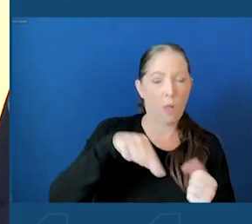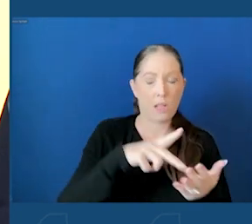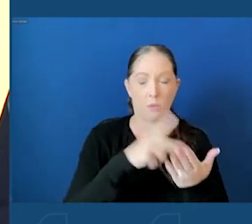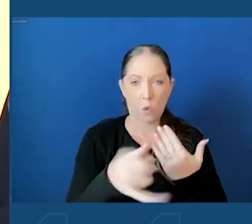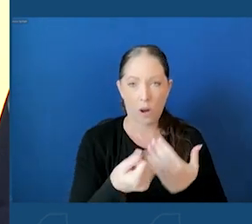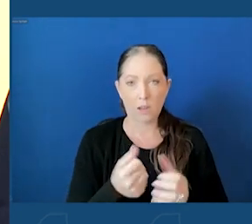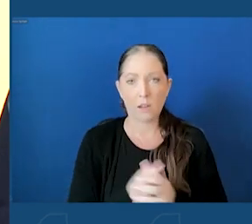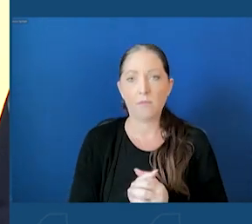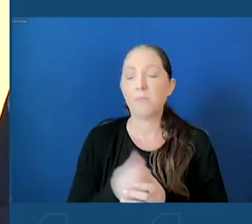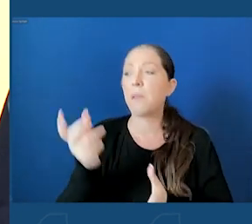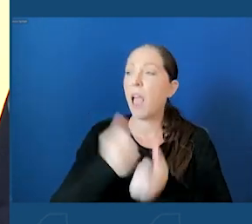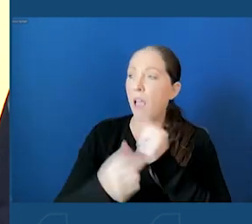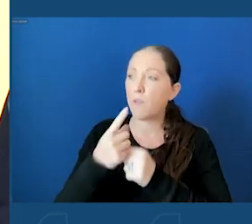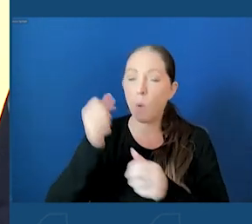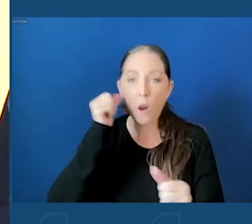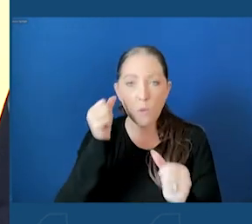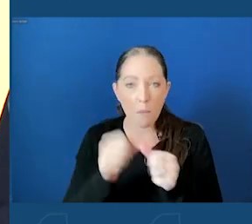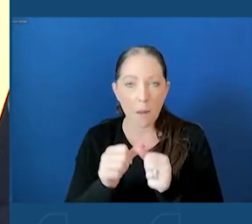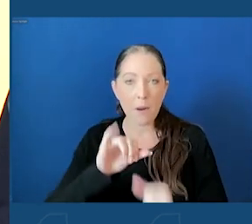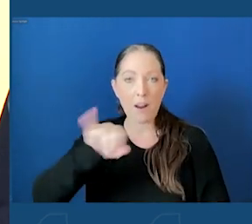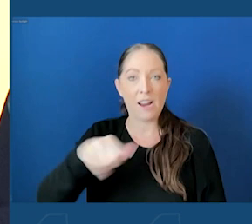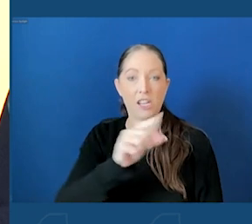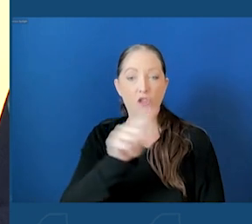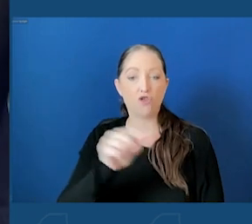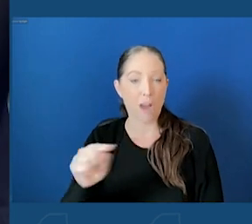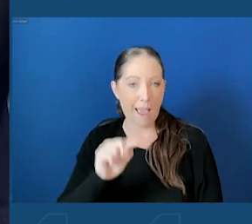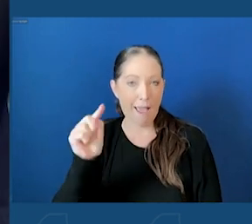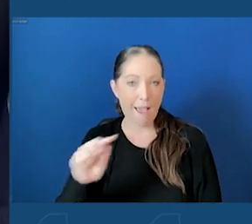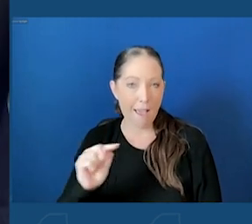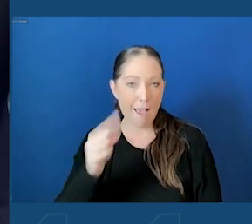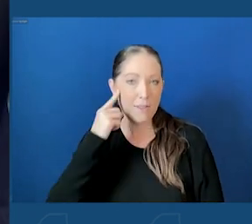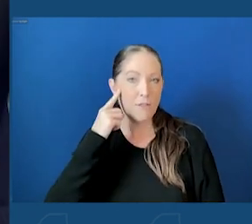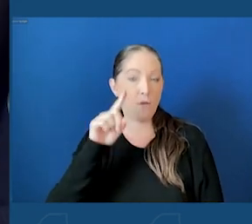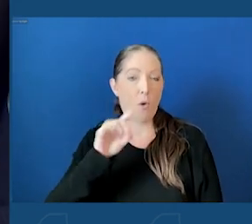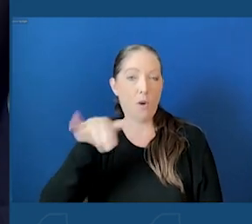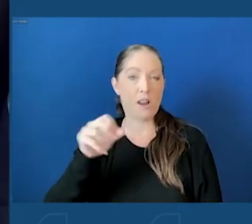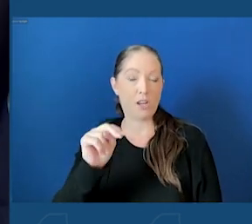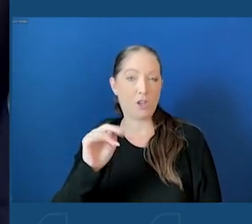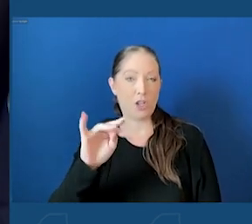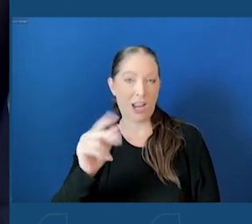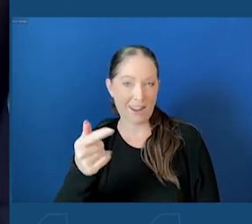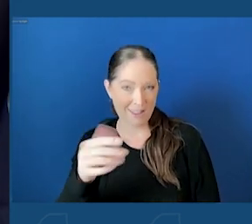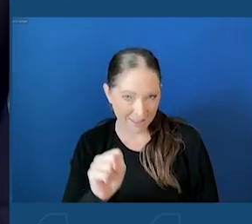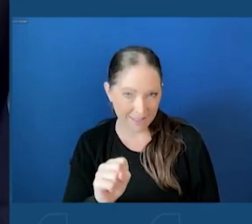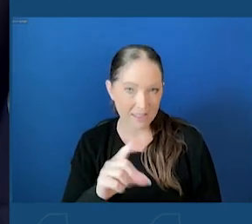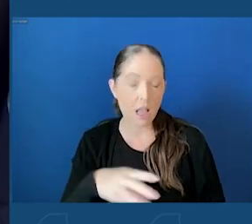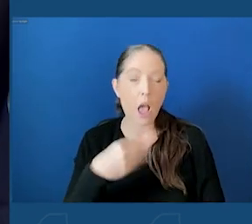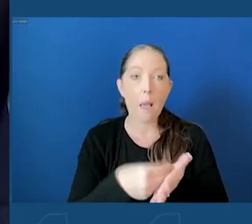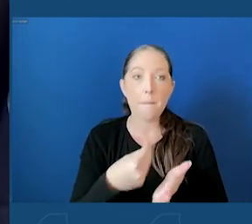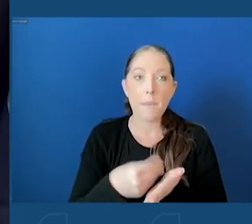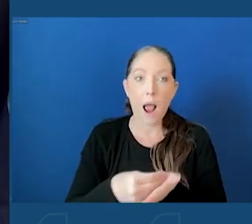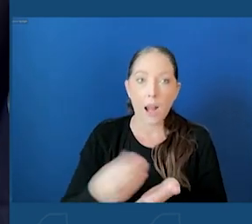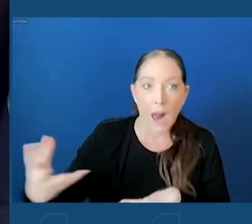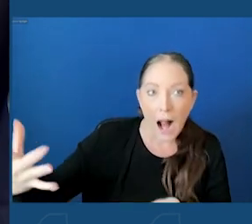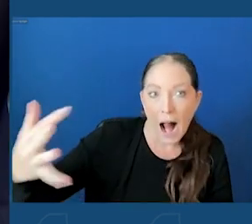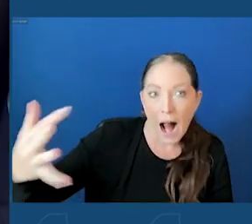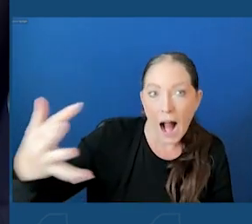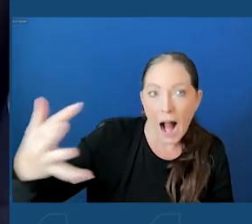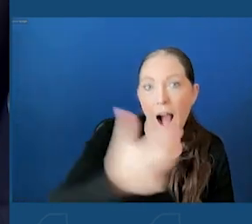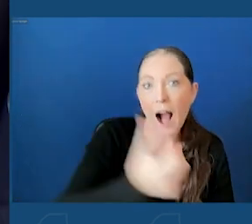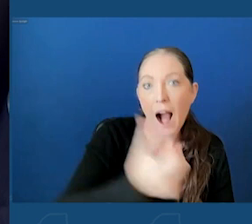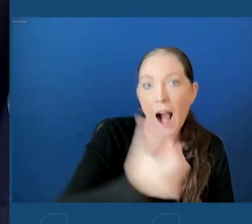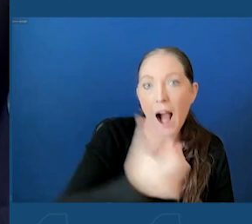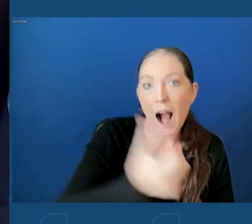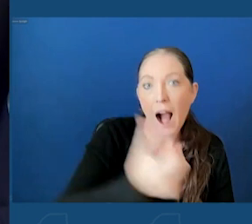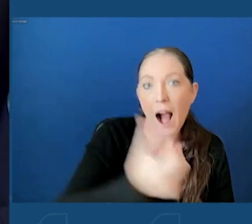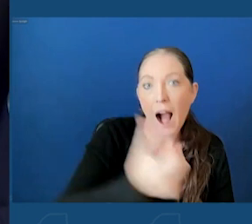annual event, Jazz for Jennings. Raised so much money for this center, brought so much attention to this center. But